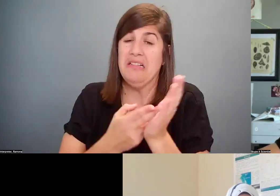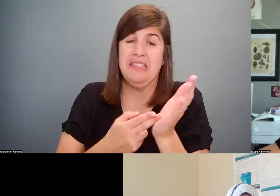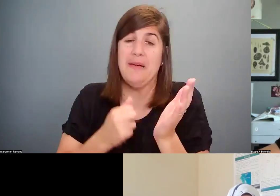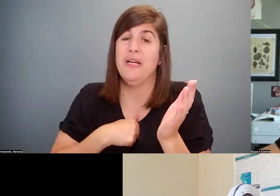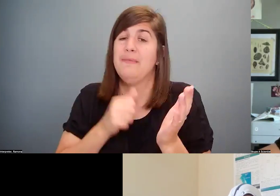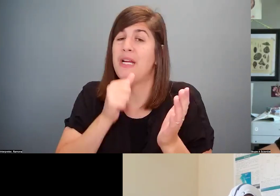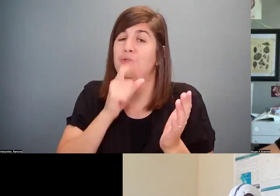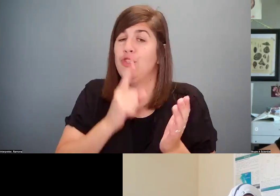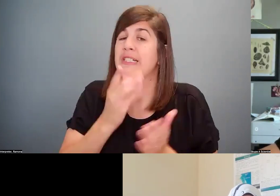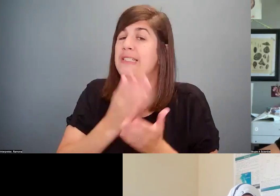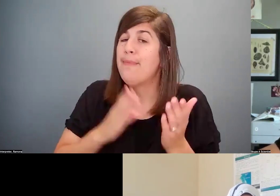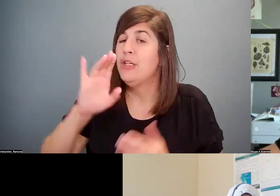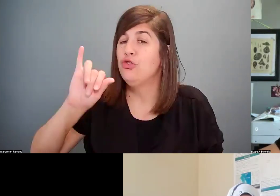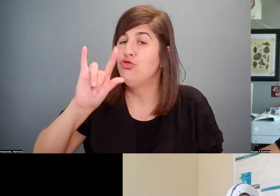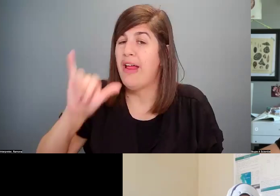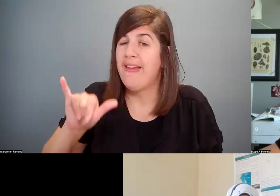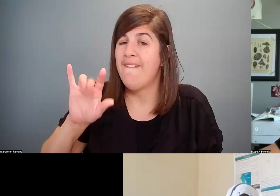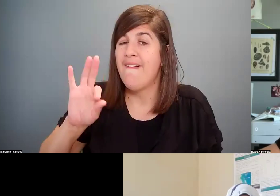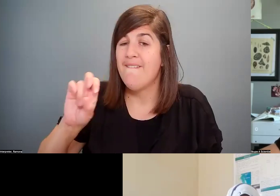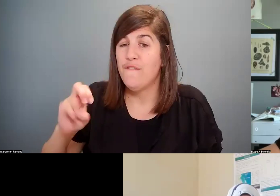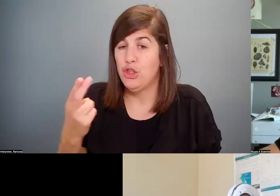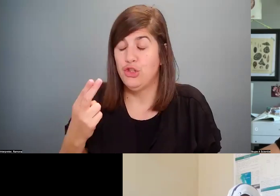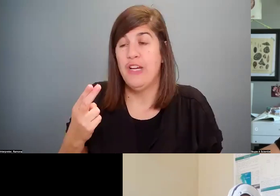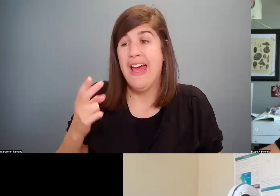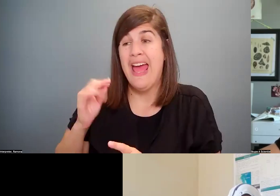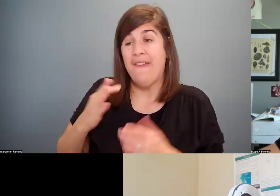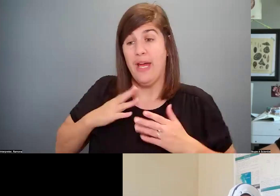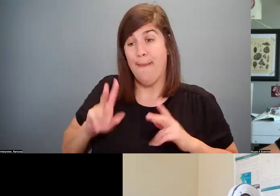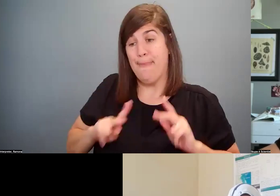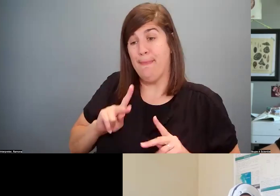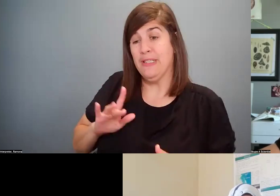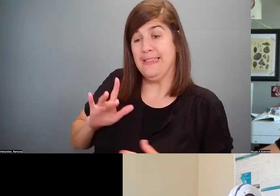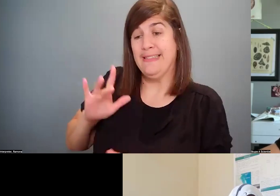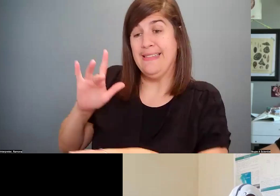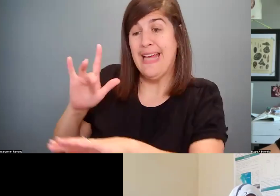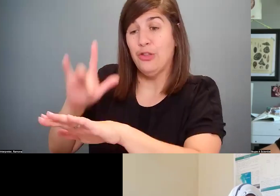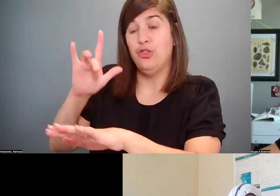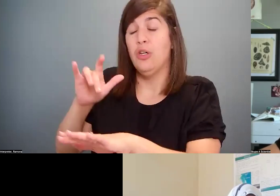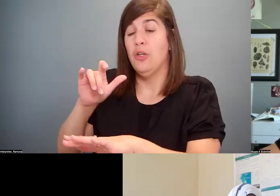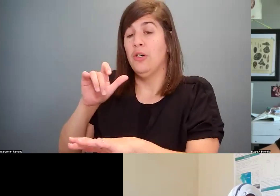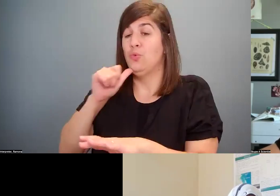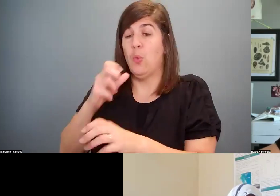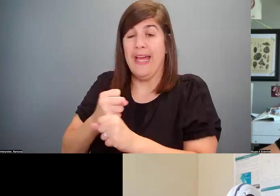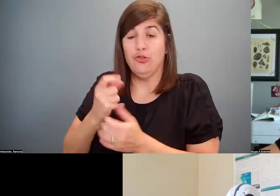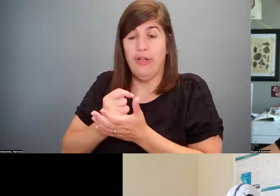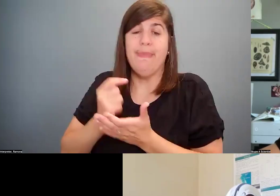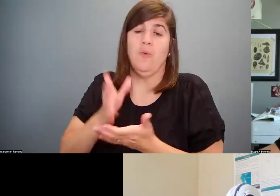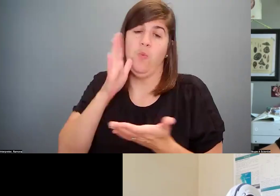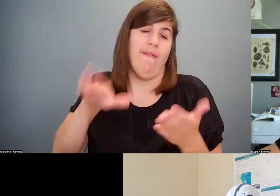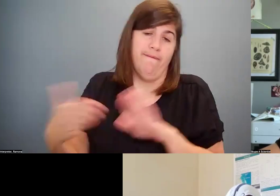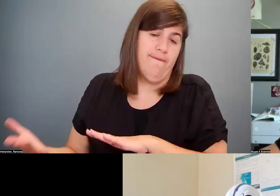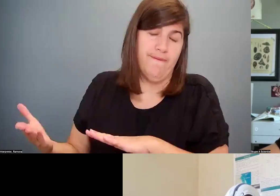there's some jellyfish that are fatal if humans touch them and don't get treatment, but I'm not sure if humpback whales are the same